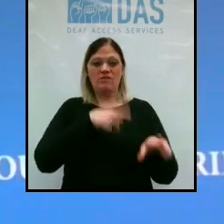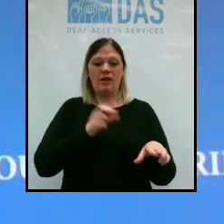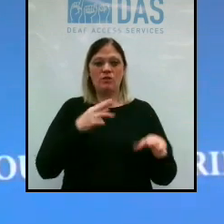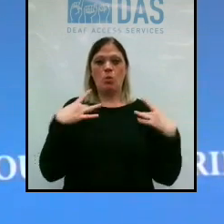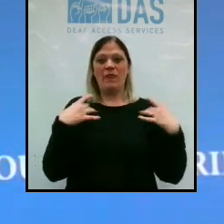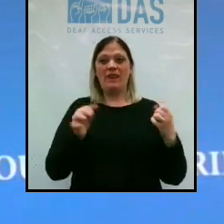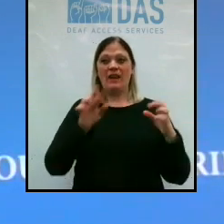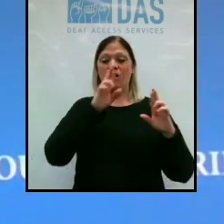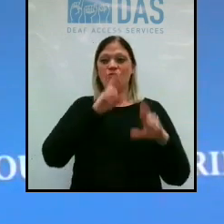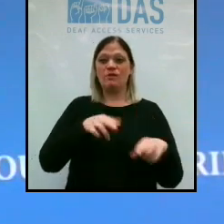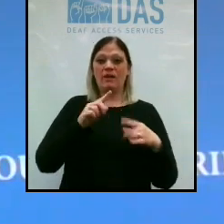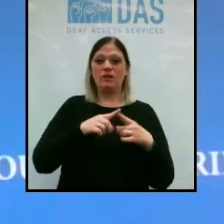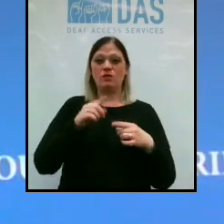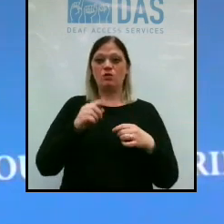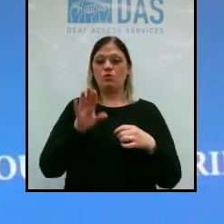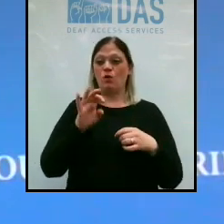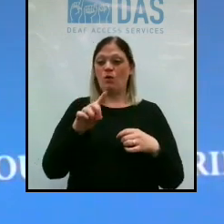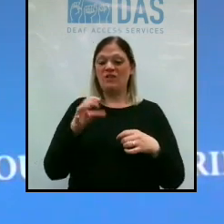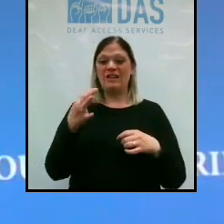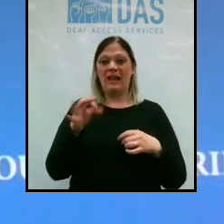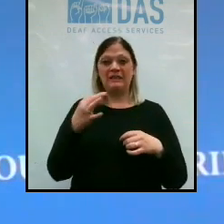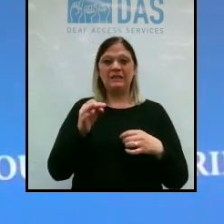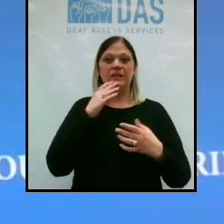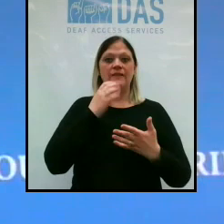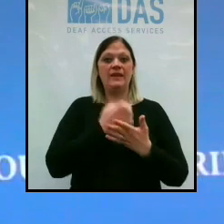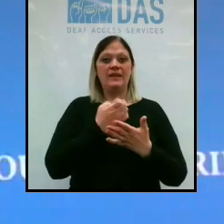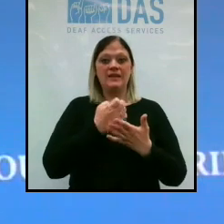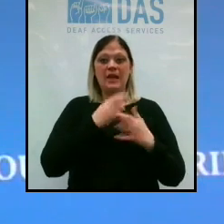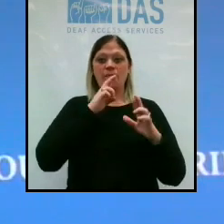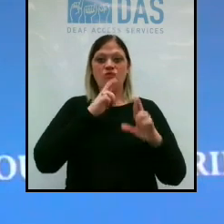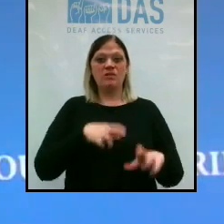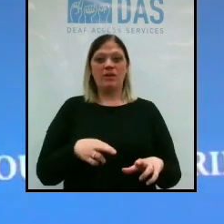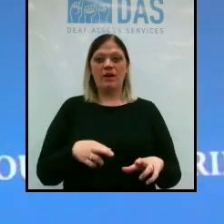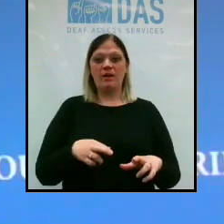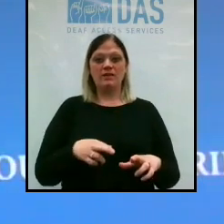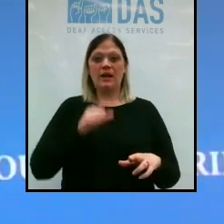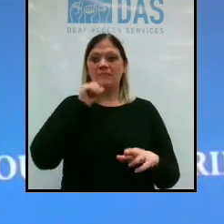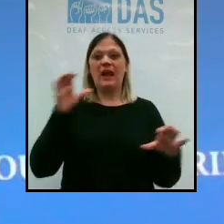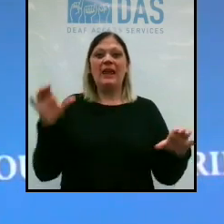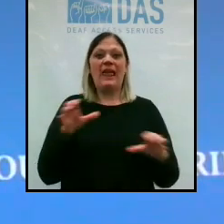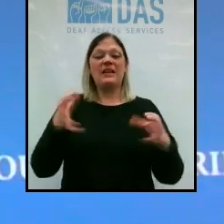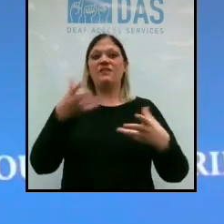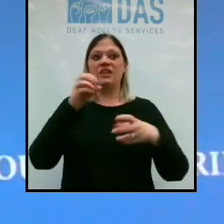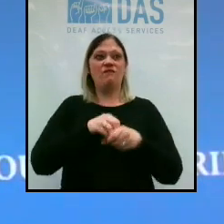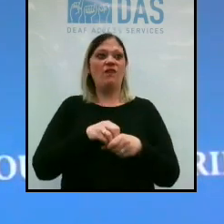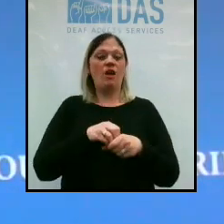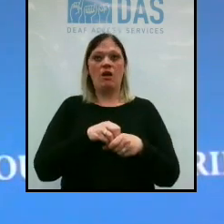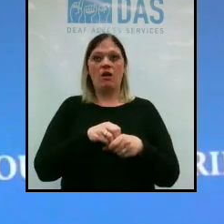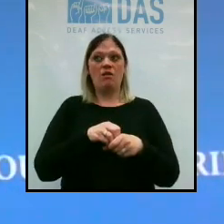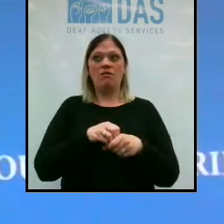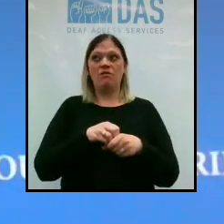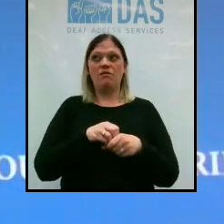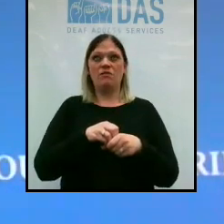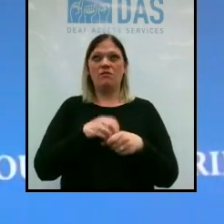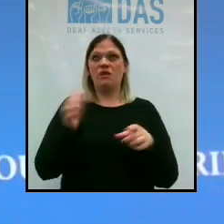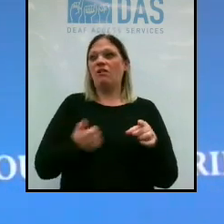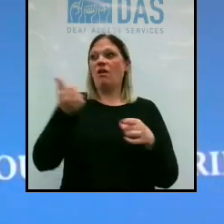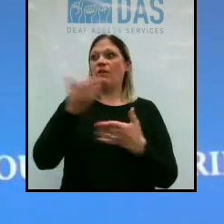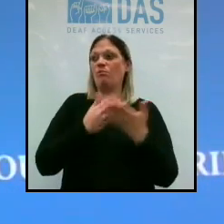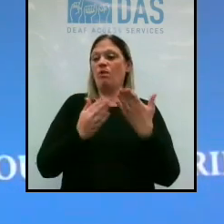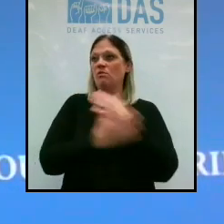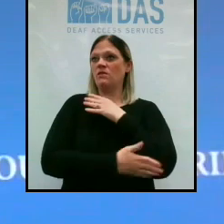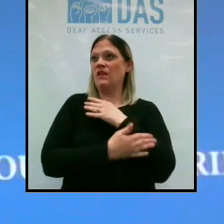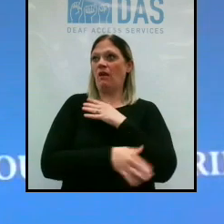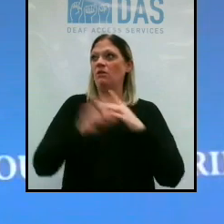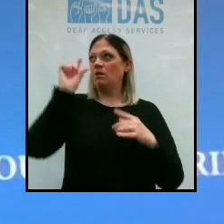to COVID-19 and the economic response, I have not been actively involved in almost anything else in county government. My time